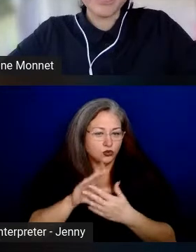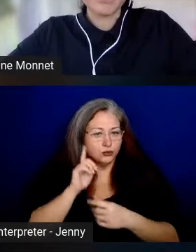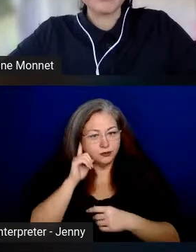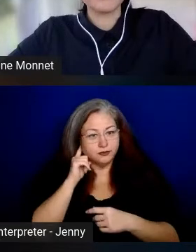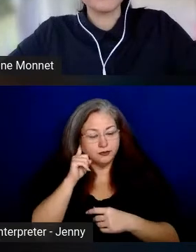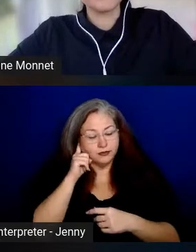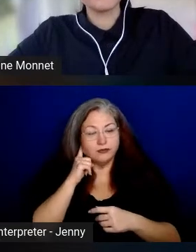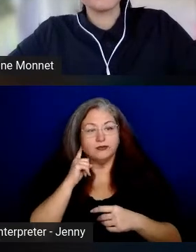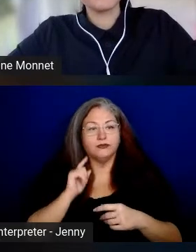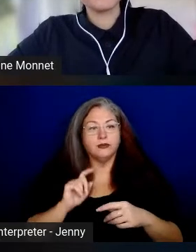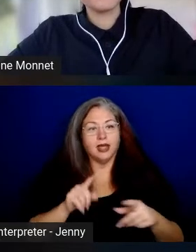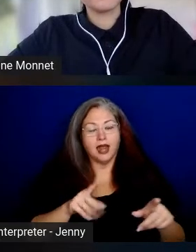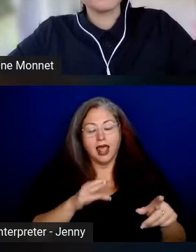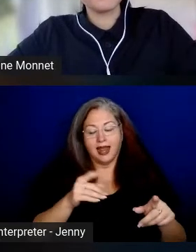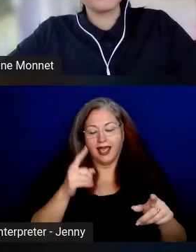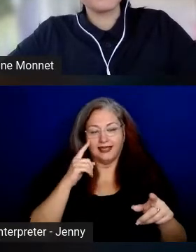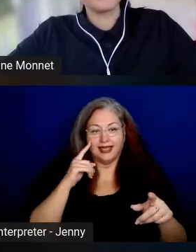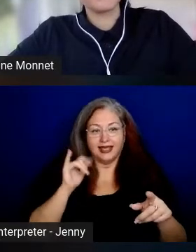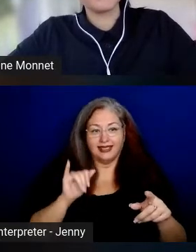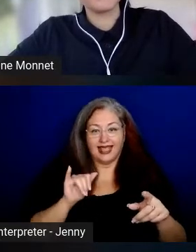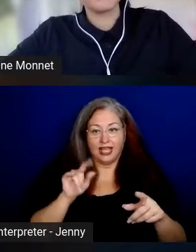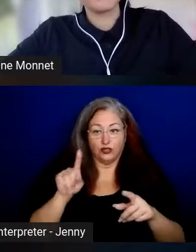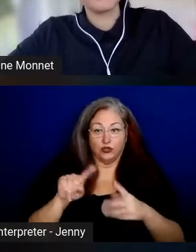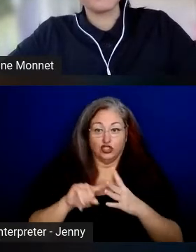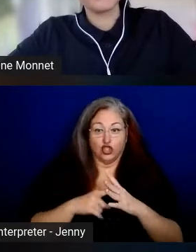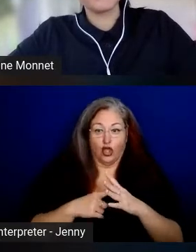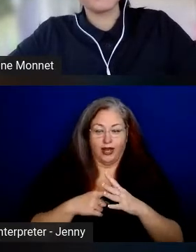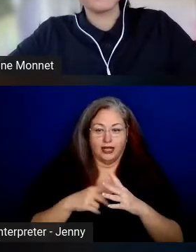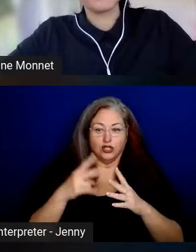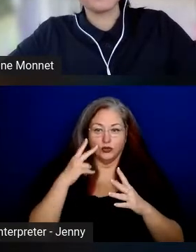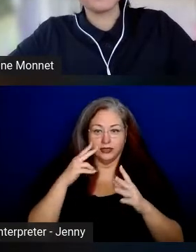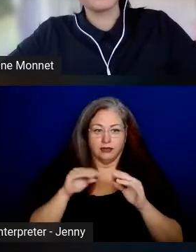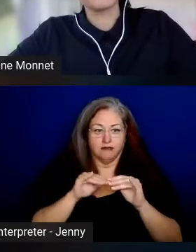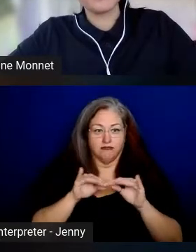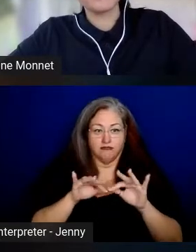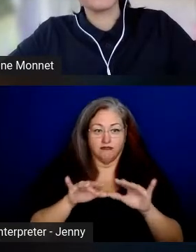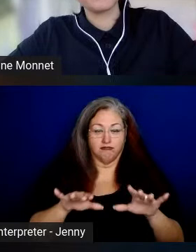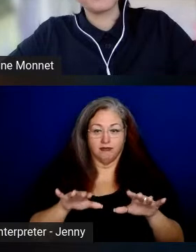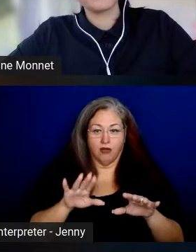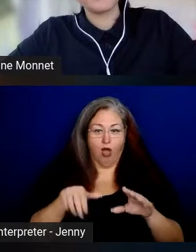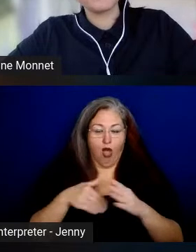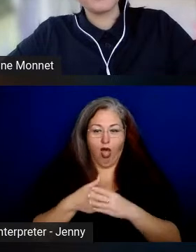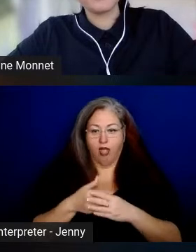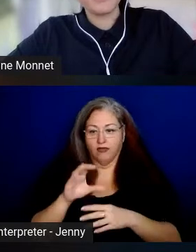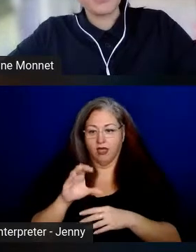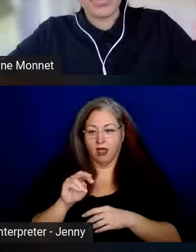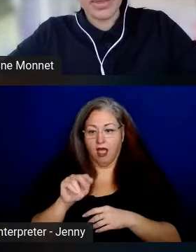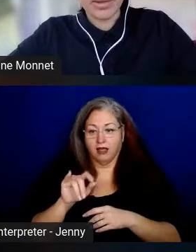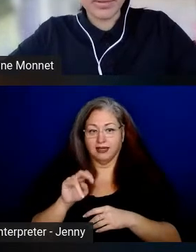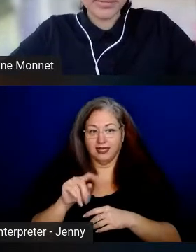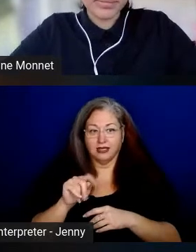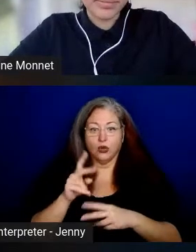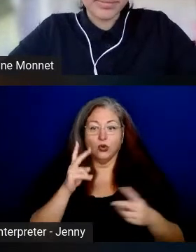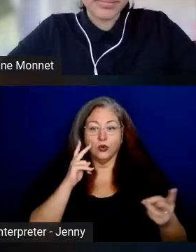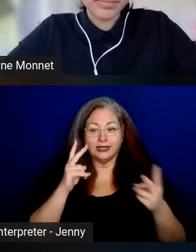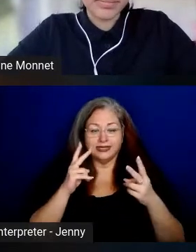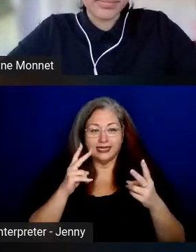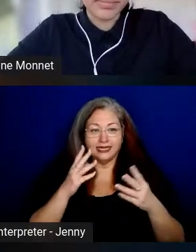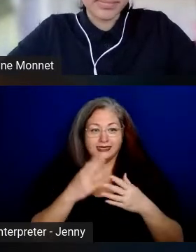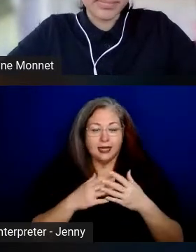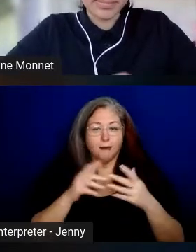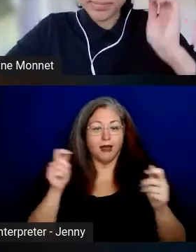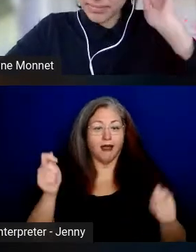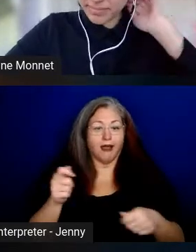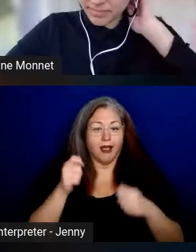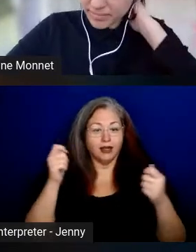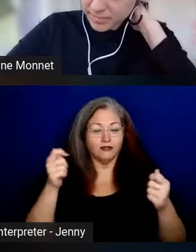that's happening. It's cascading across the continent, where we're seeing anniversaries of